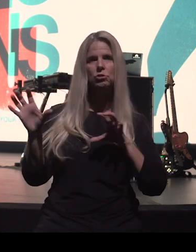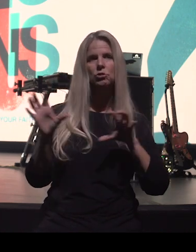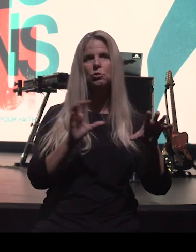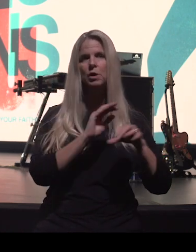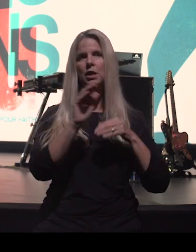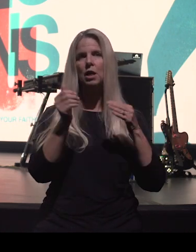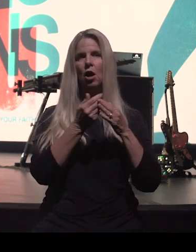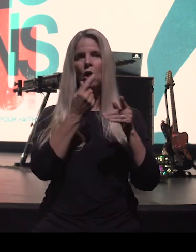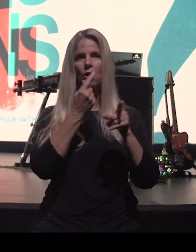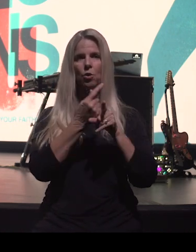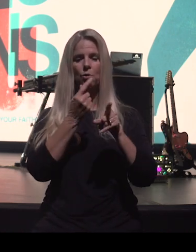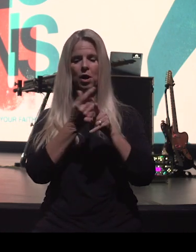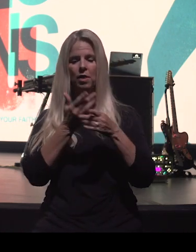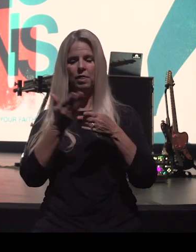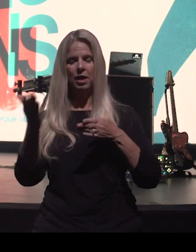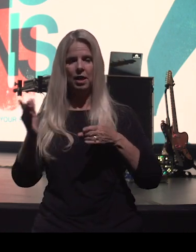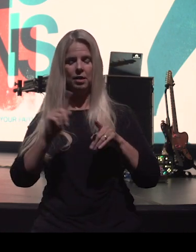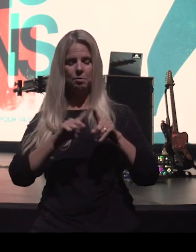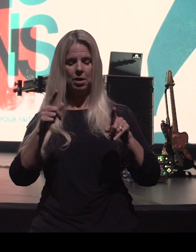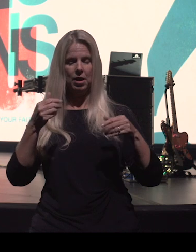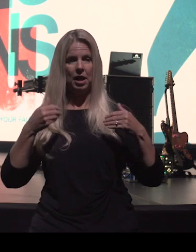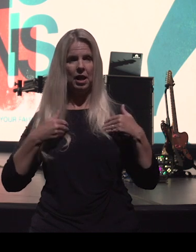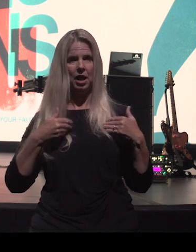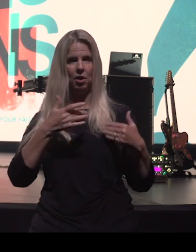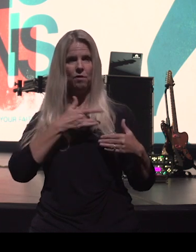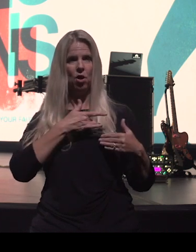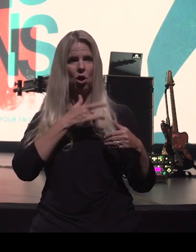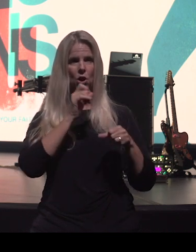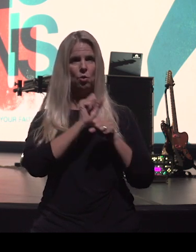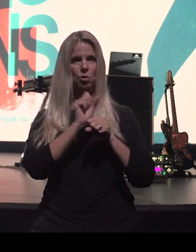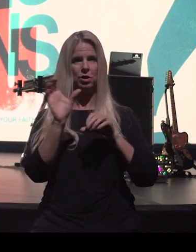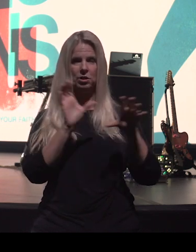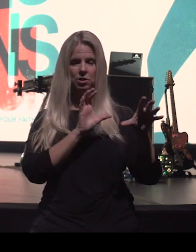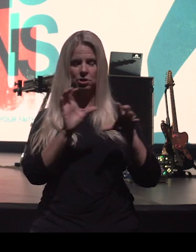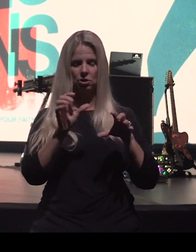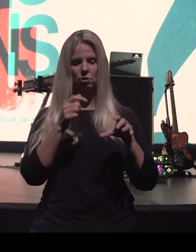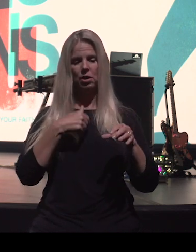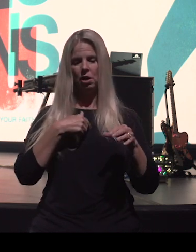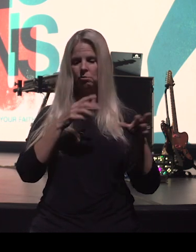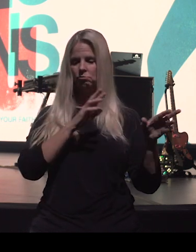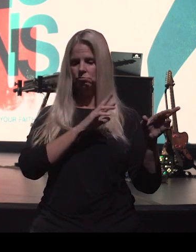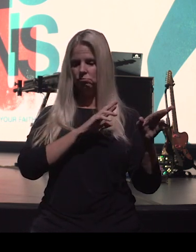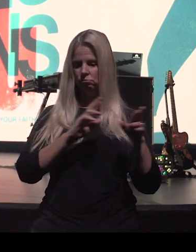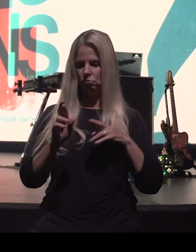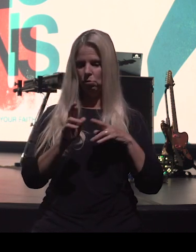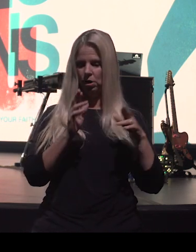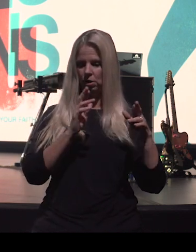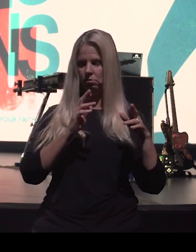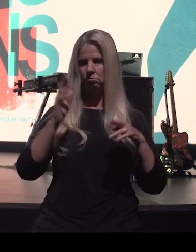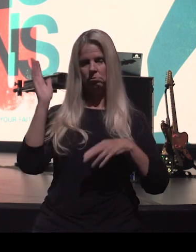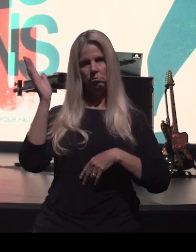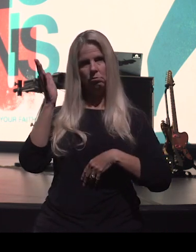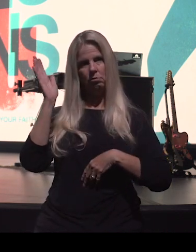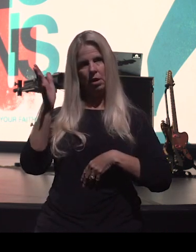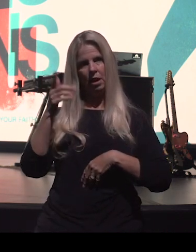some heart work to do. I mean, there's times I've been preparing for a message, very honestly, and I've had to call my wife and apologize